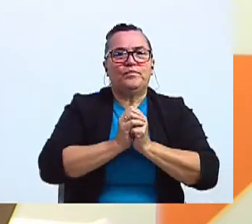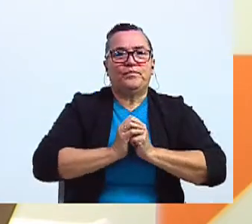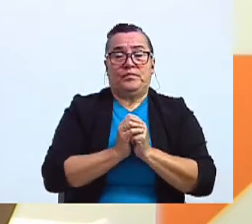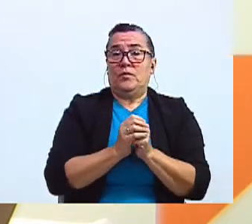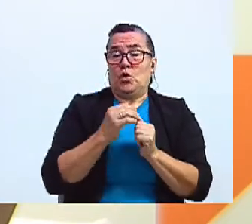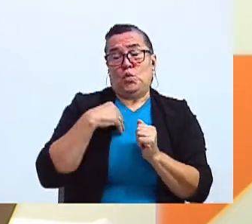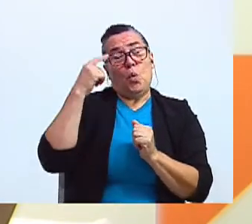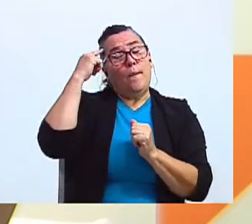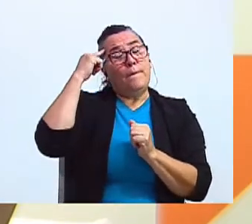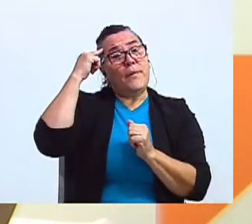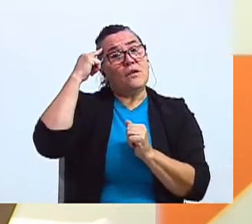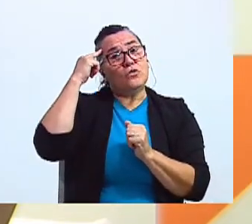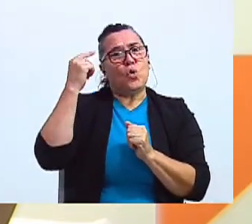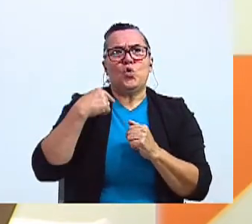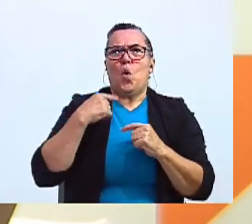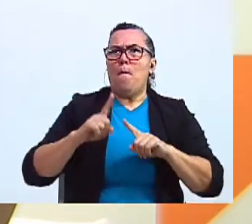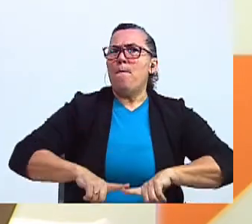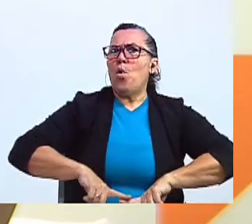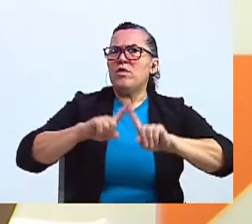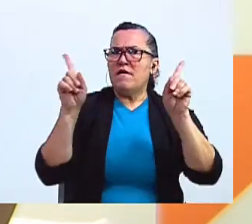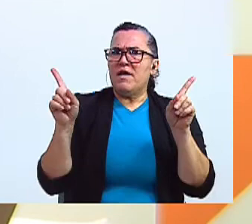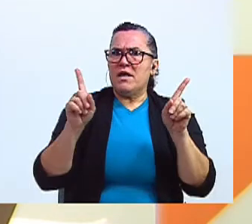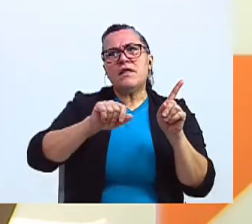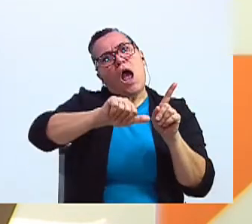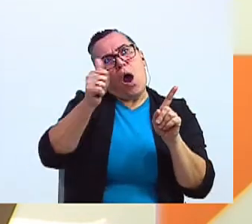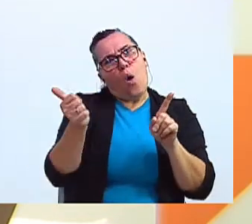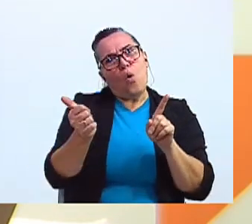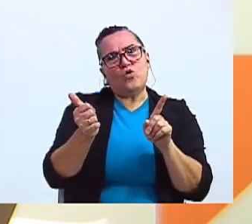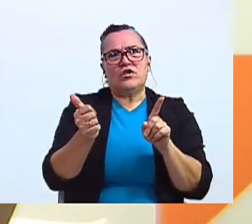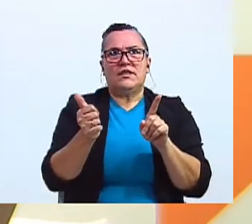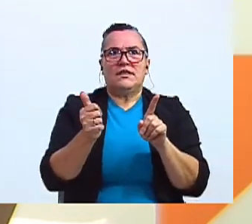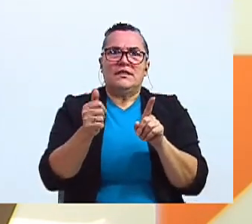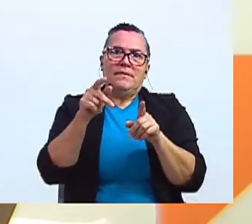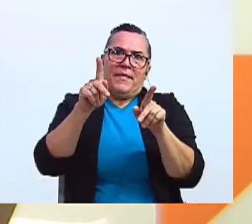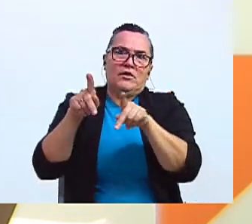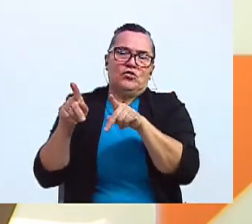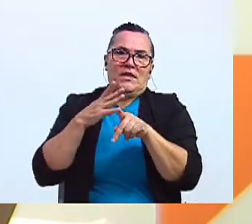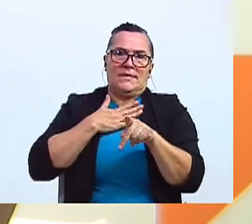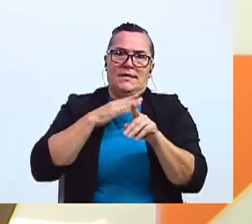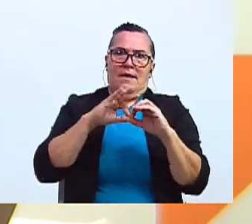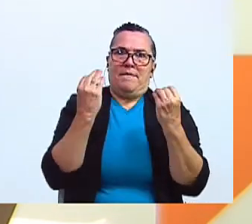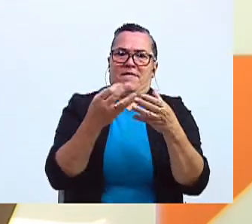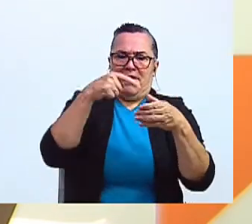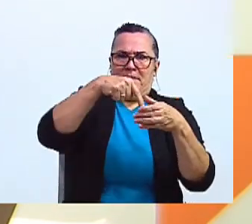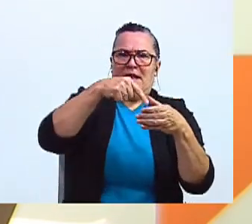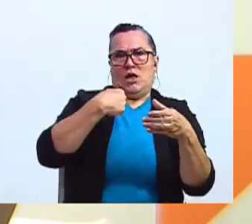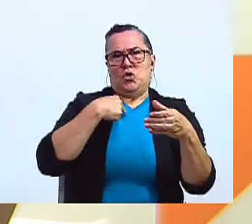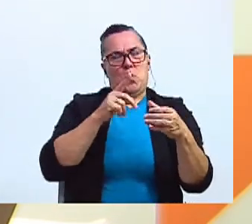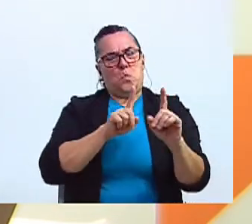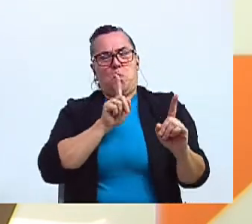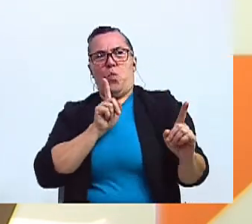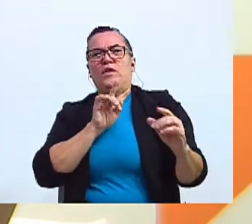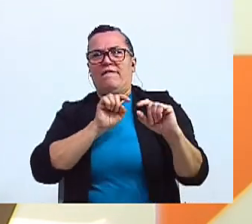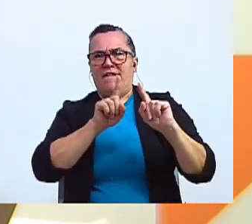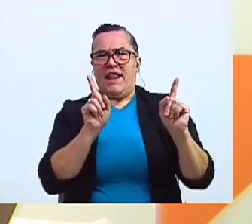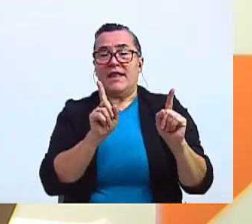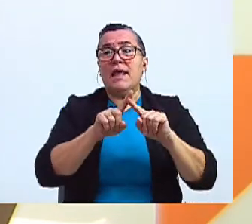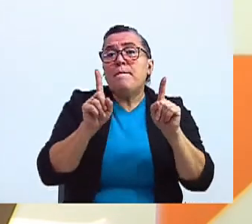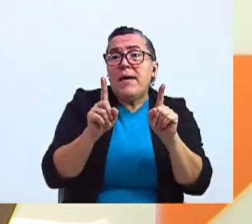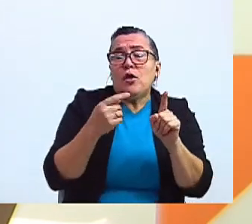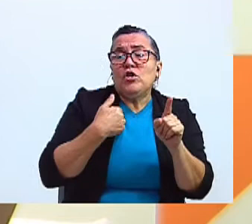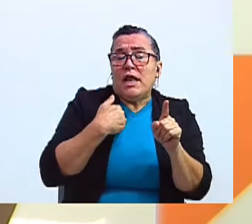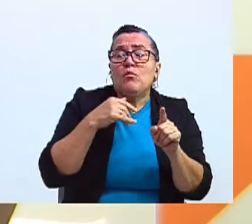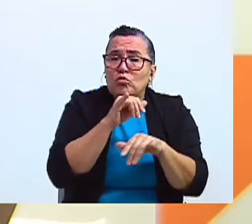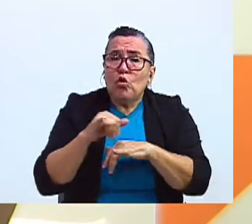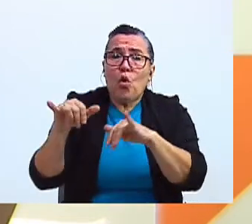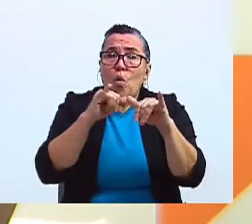I think that I'm very different to the other members of my family, but I think that I have some things in common